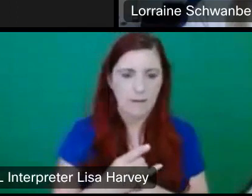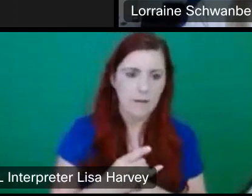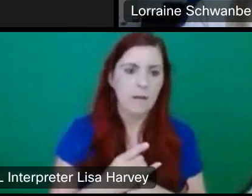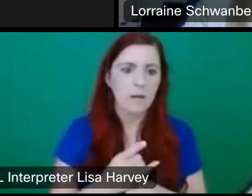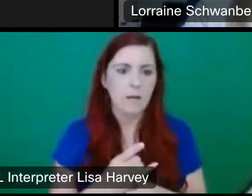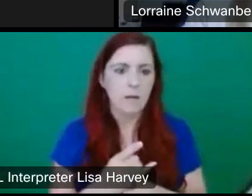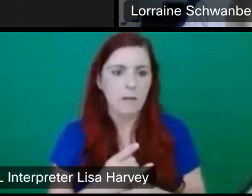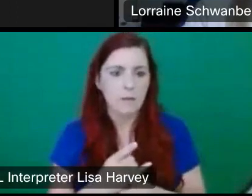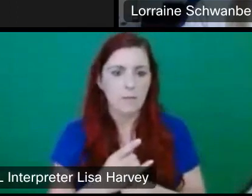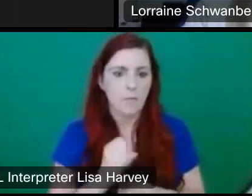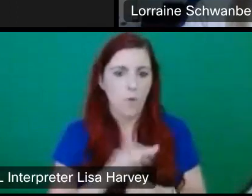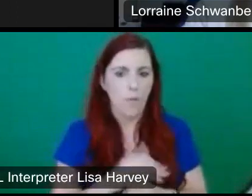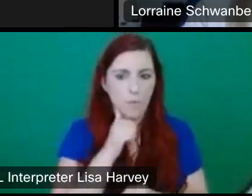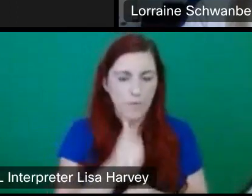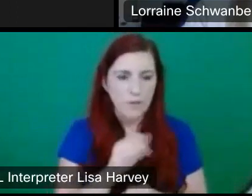bill.